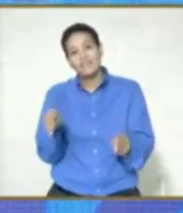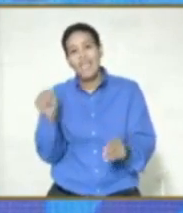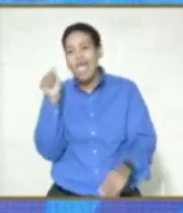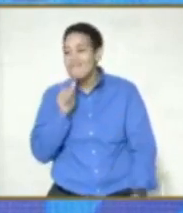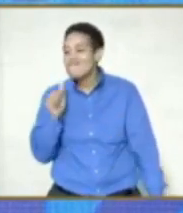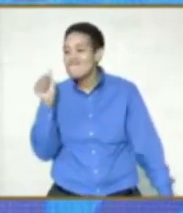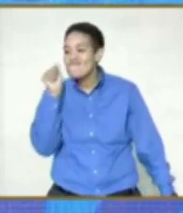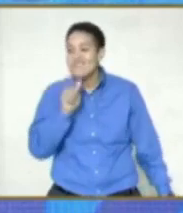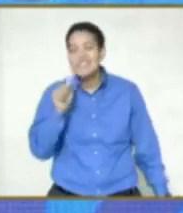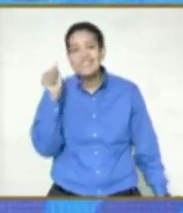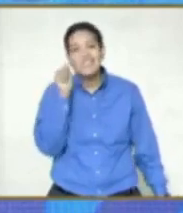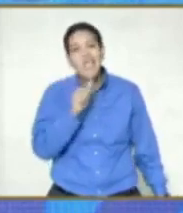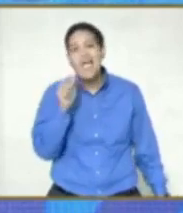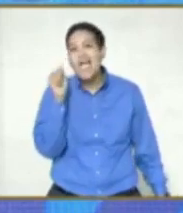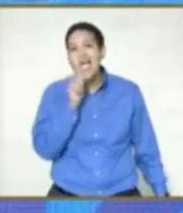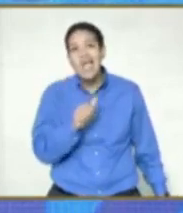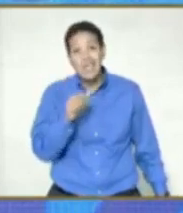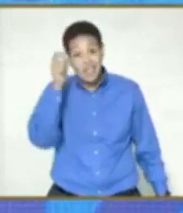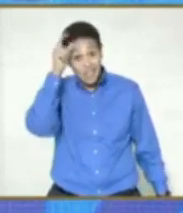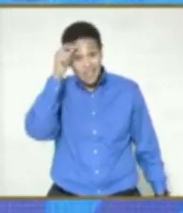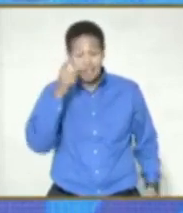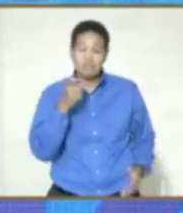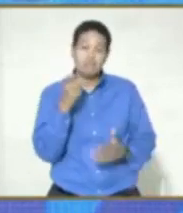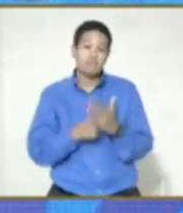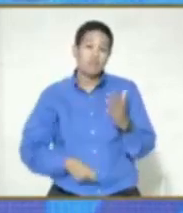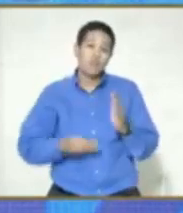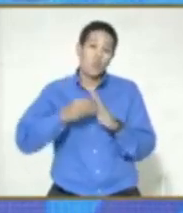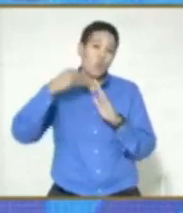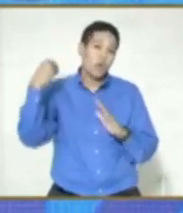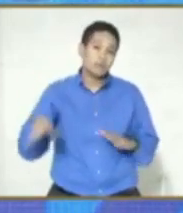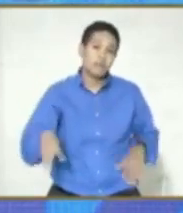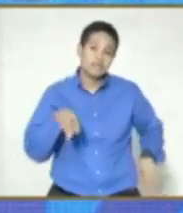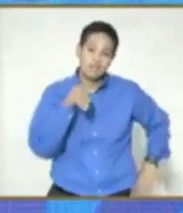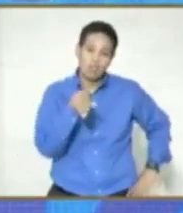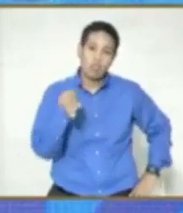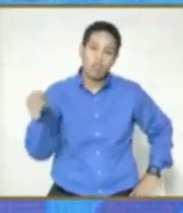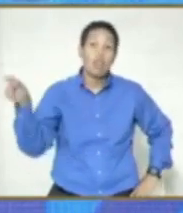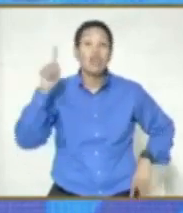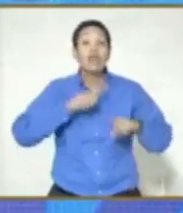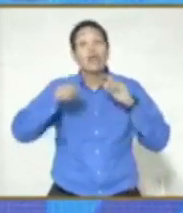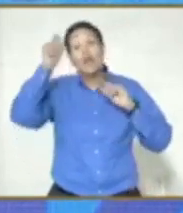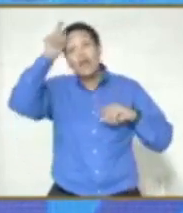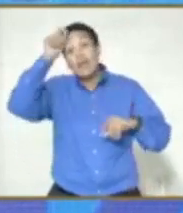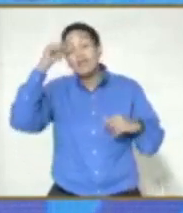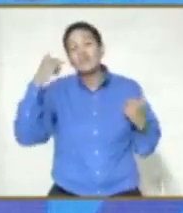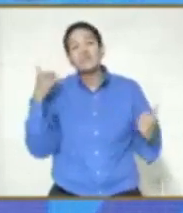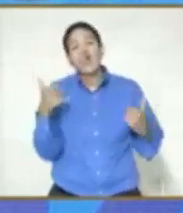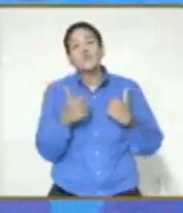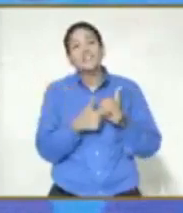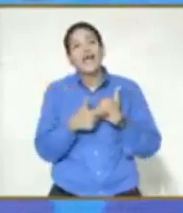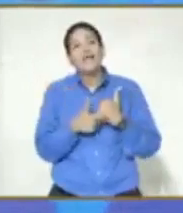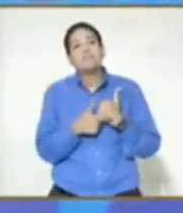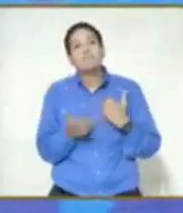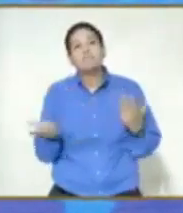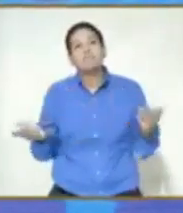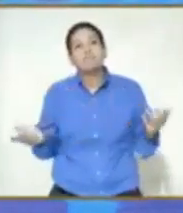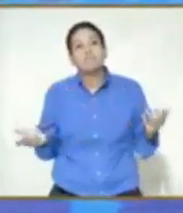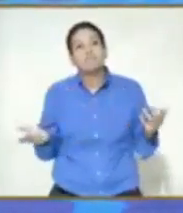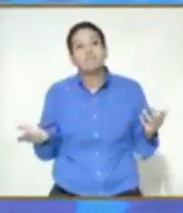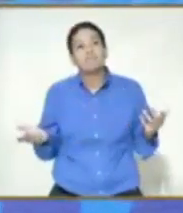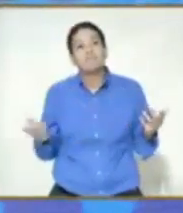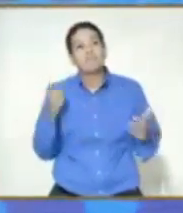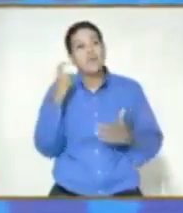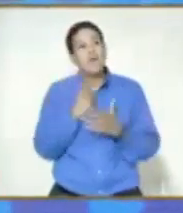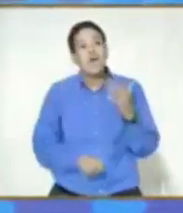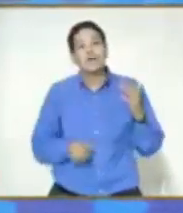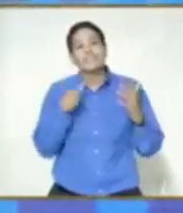It is a costly exercise, but at this point in time, the cost is not